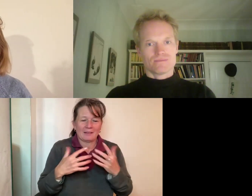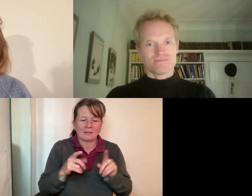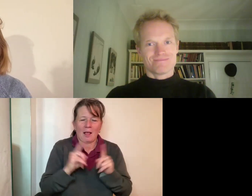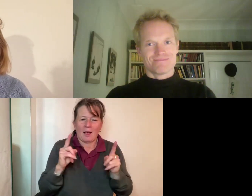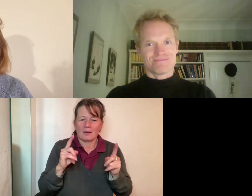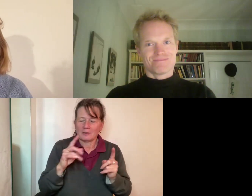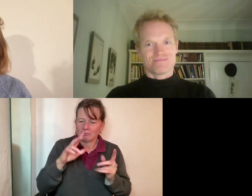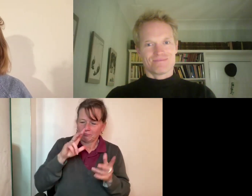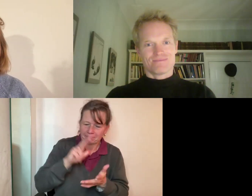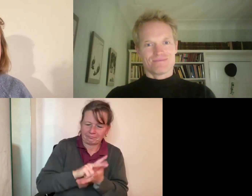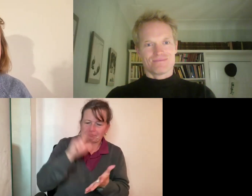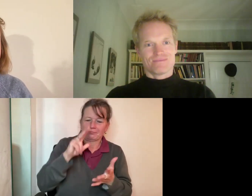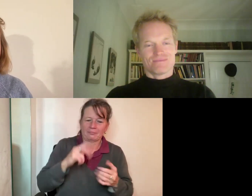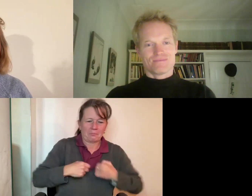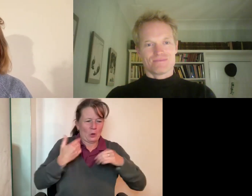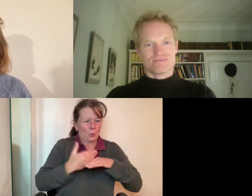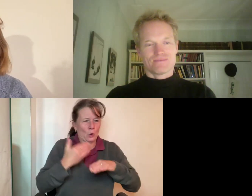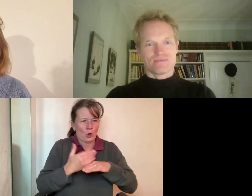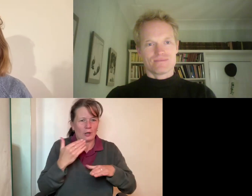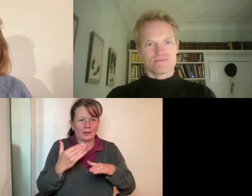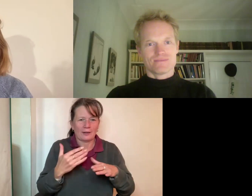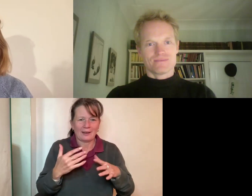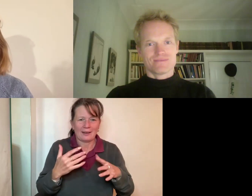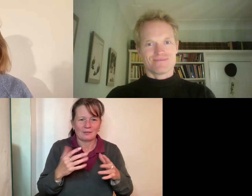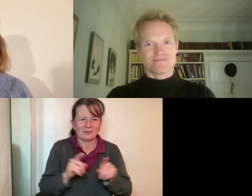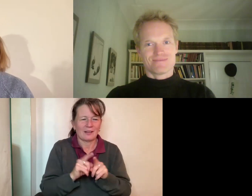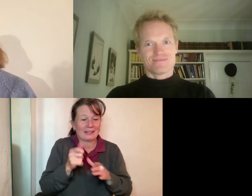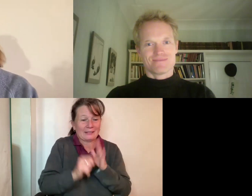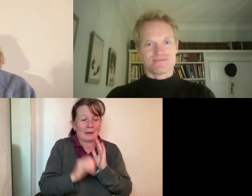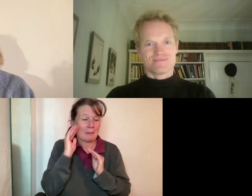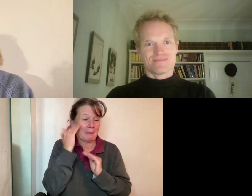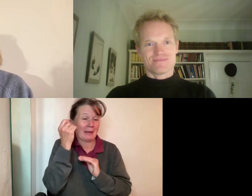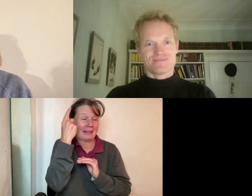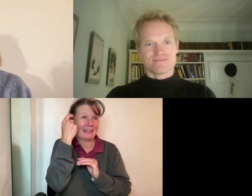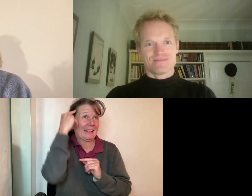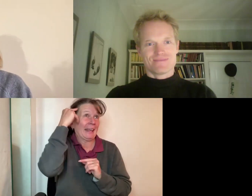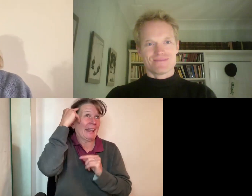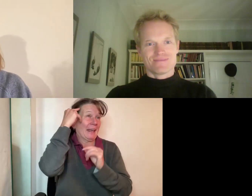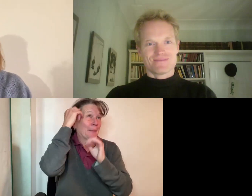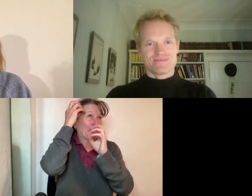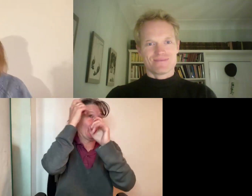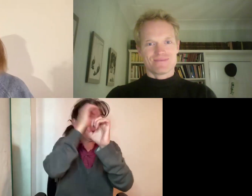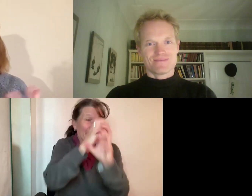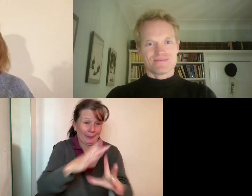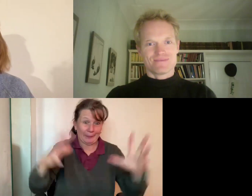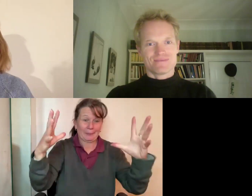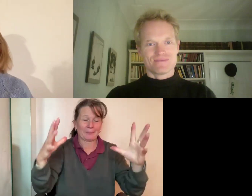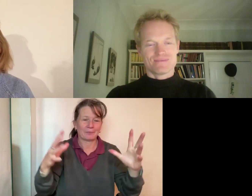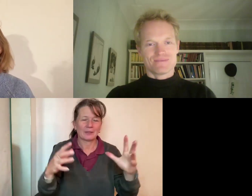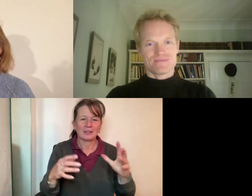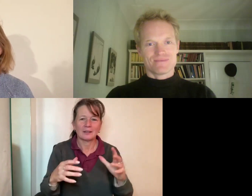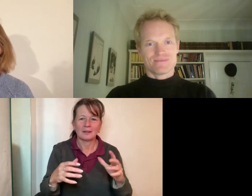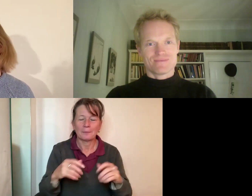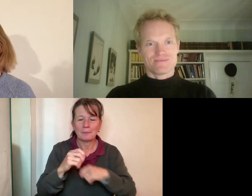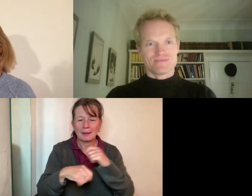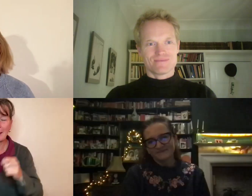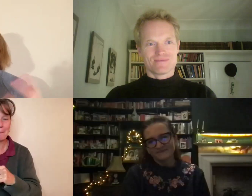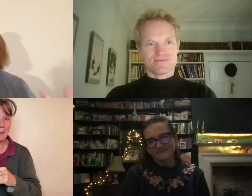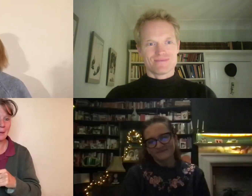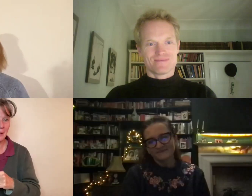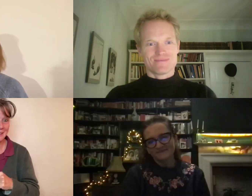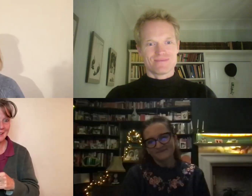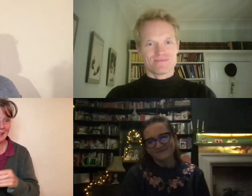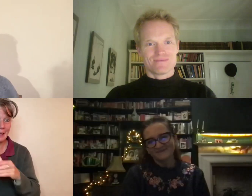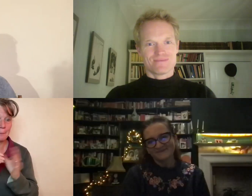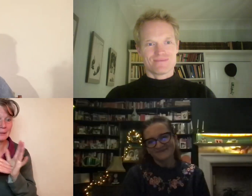as it had started off as a little mad idea in my brain. So then it got to be a mad idea in Matilda's brain. So maybe